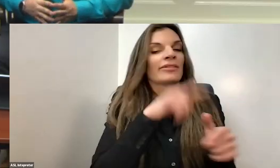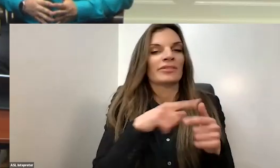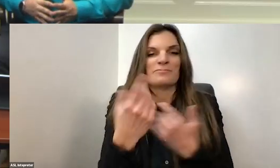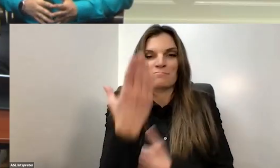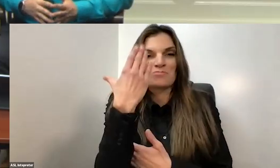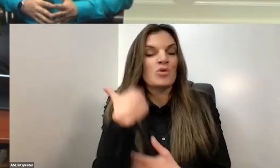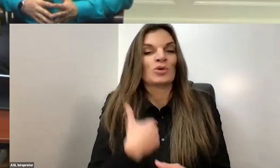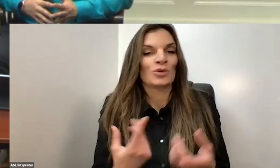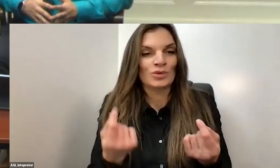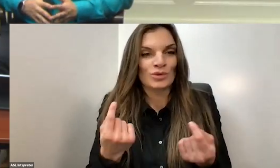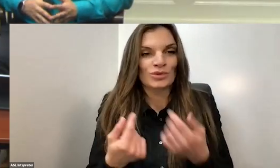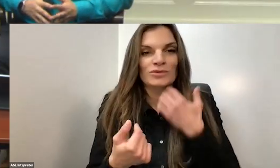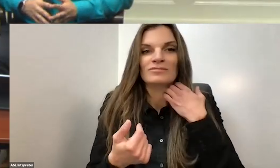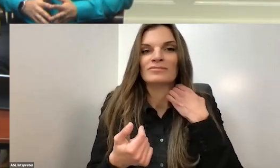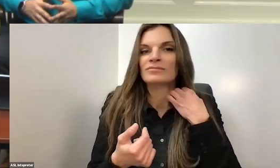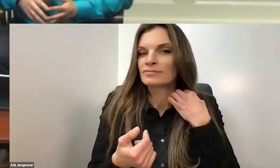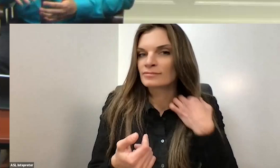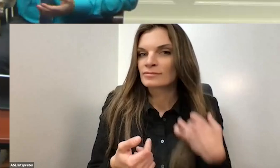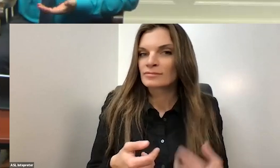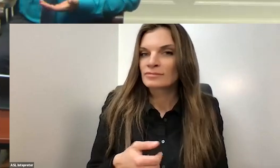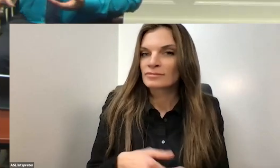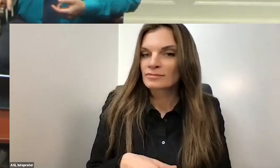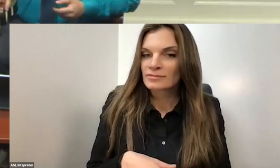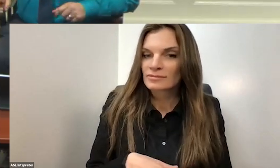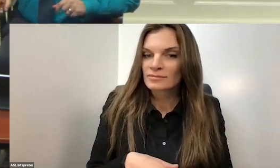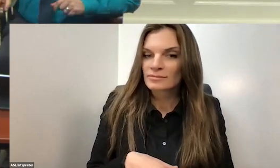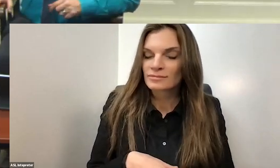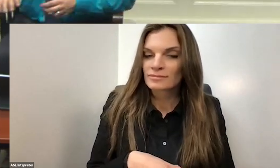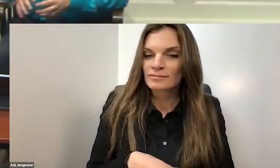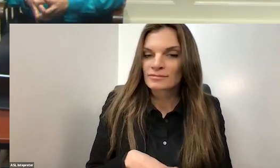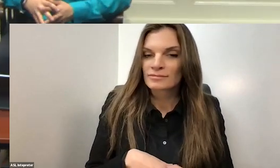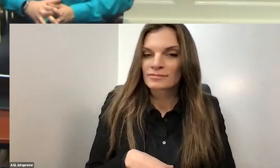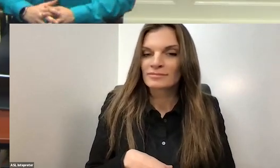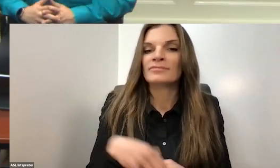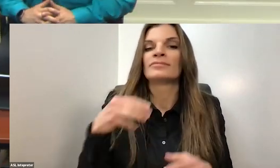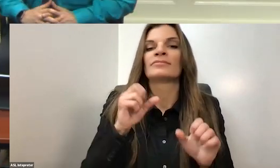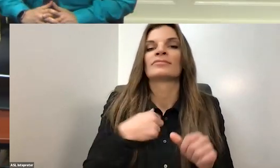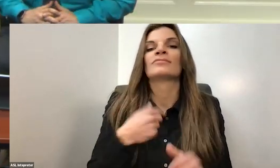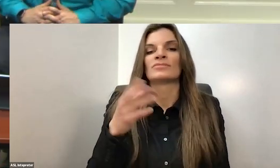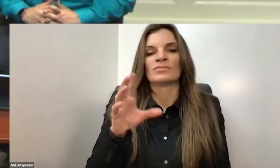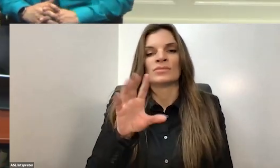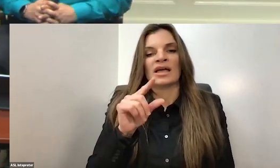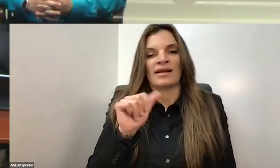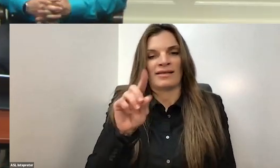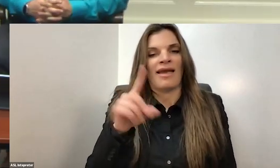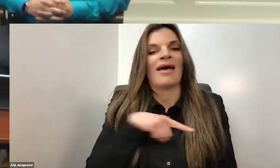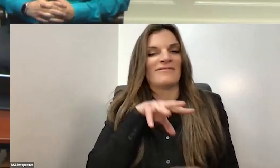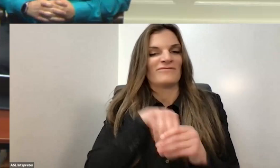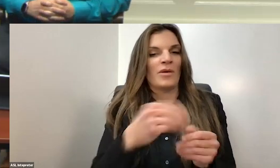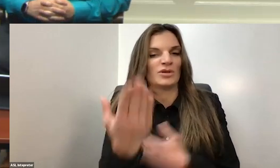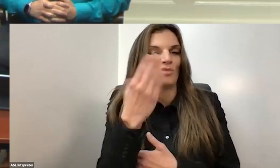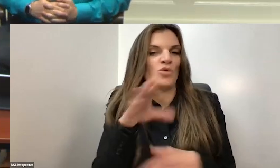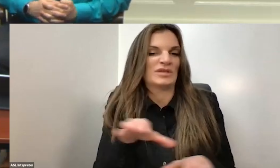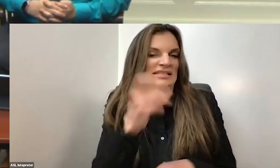this morning is we dropped a wrap for GAAD. I wanted to ask you about this. Yeah. So we can talk about that after. But but it's just